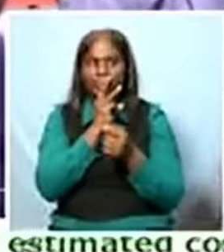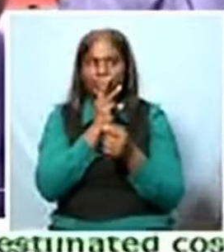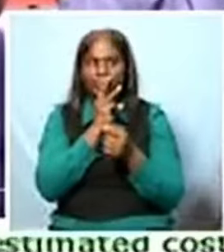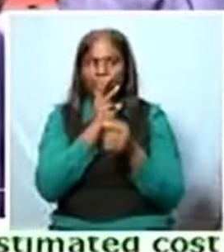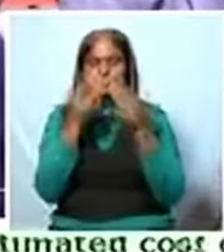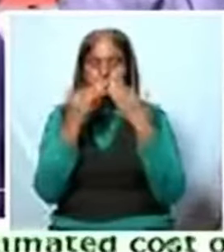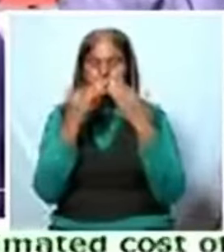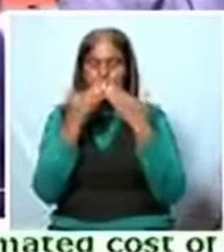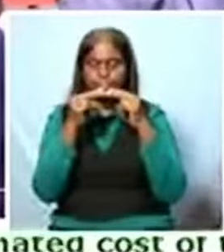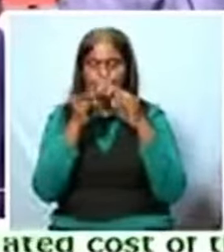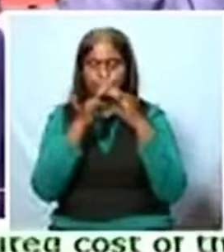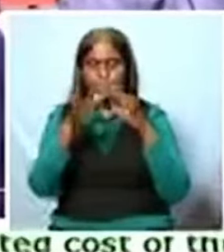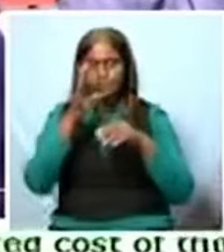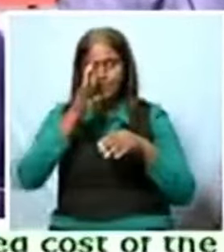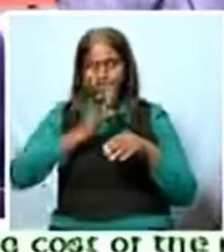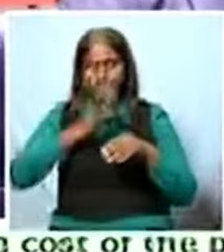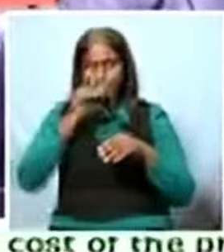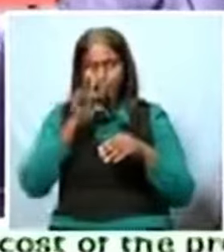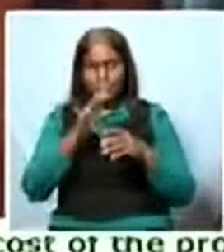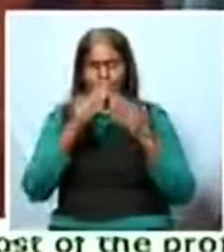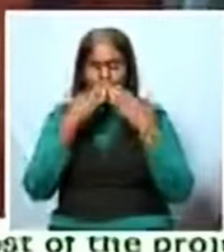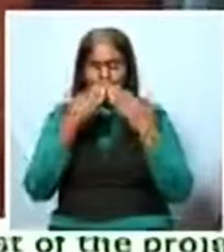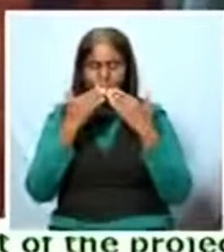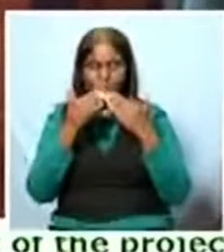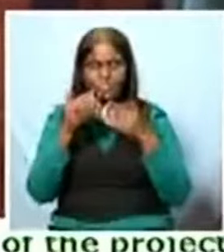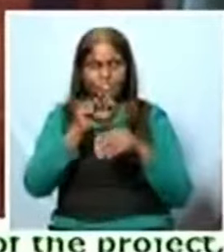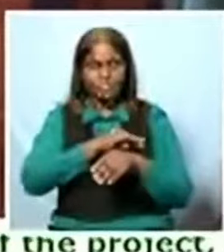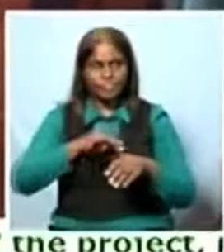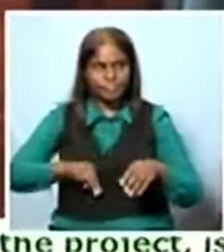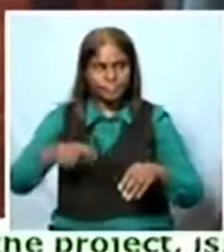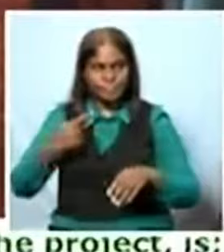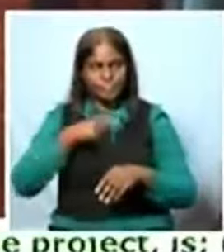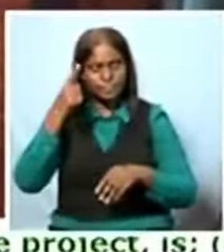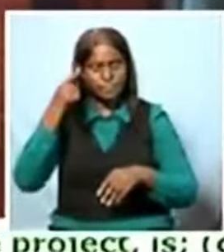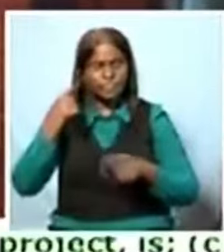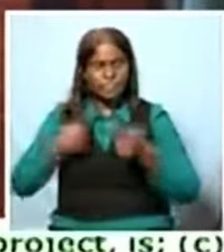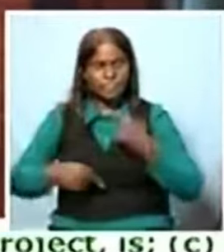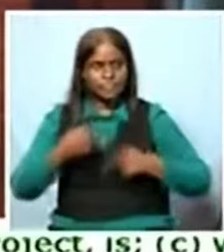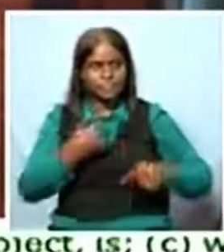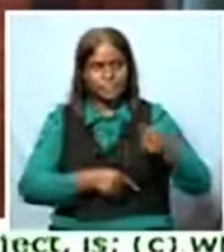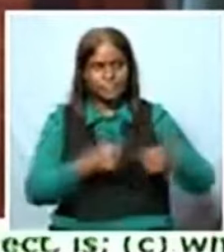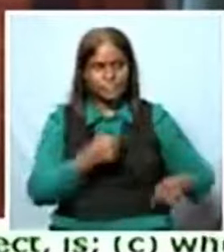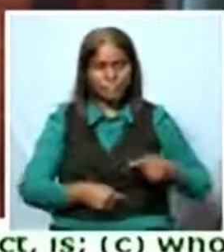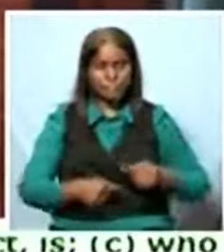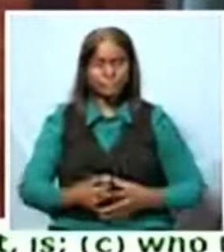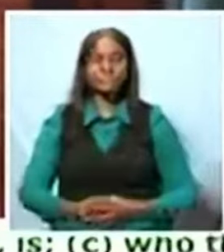Thank you very much, Madam Speaker. Thank you. The Honourable Member for Kamfisa.